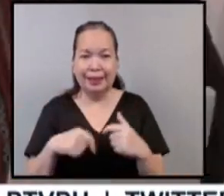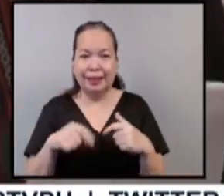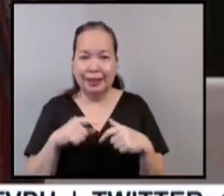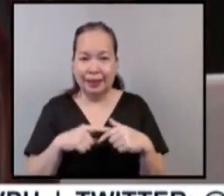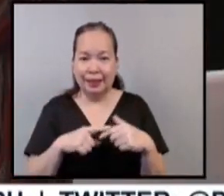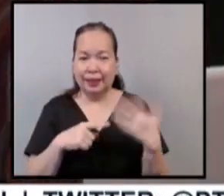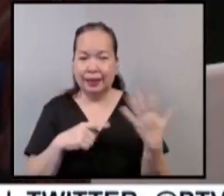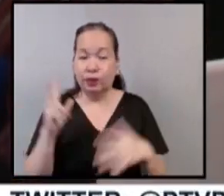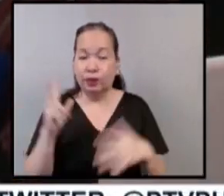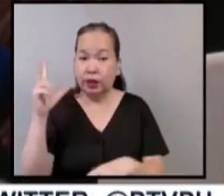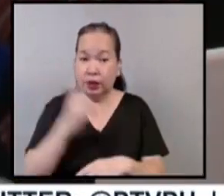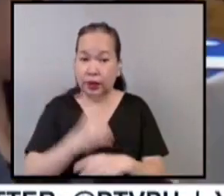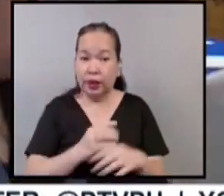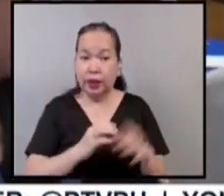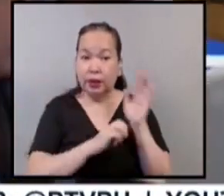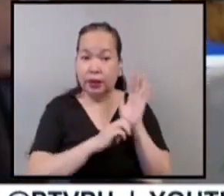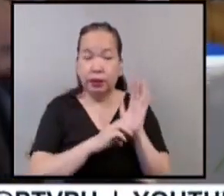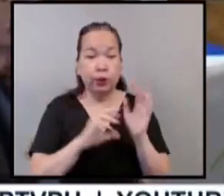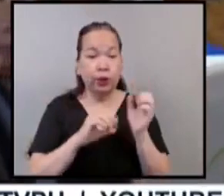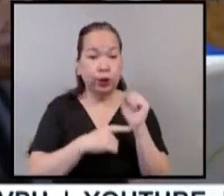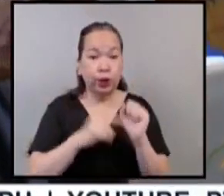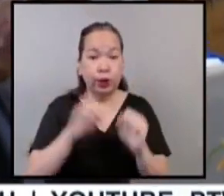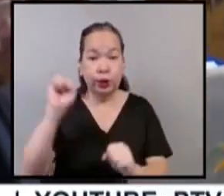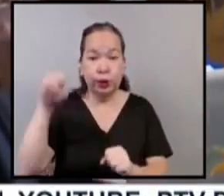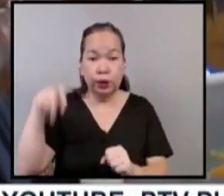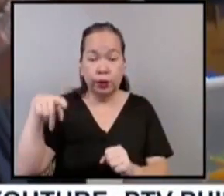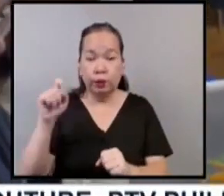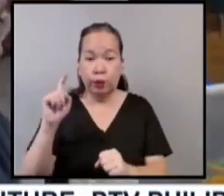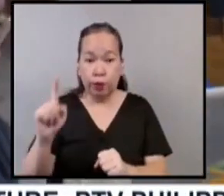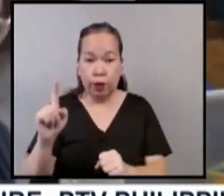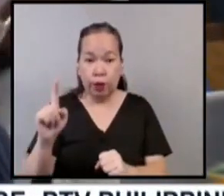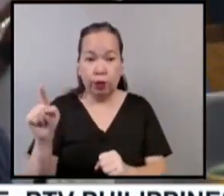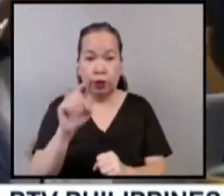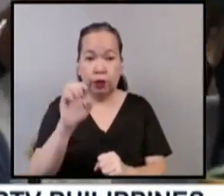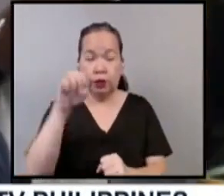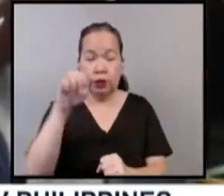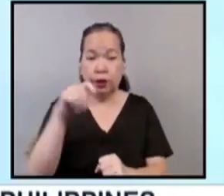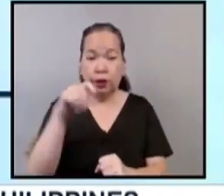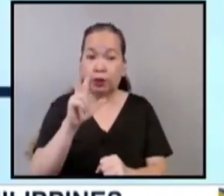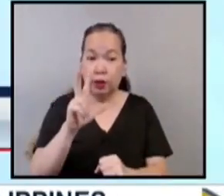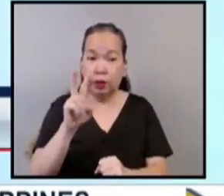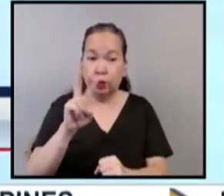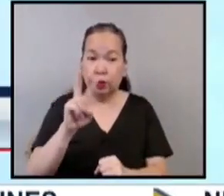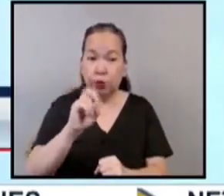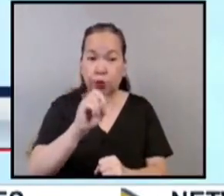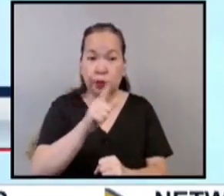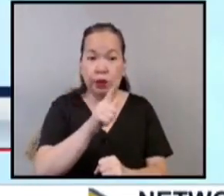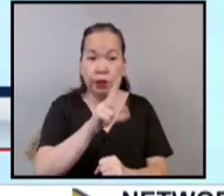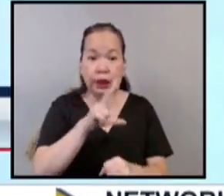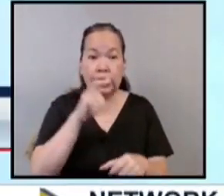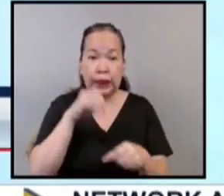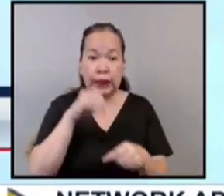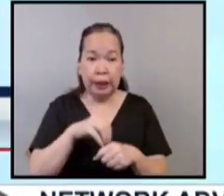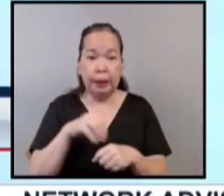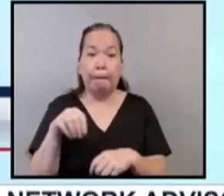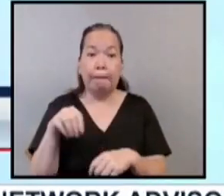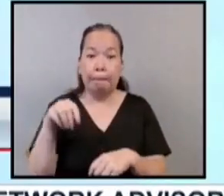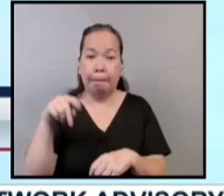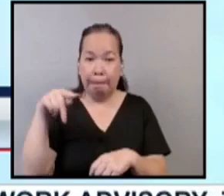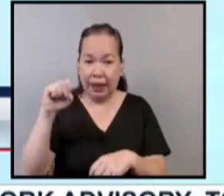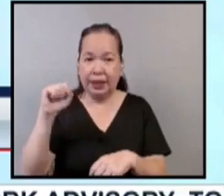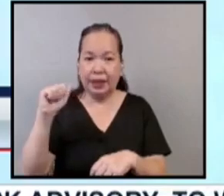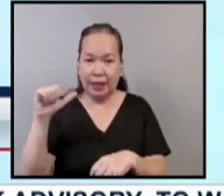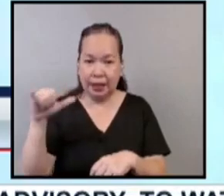na gaganapin sa September 1 hanggang September 3, 2023 sa Pasay City. This much-awaited event